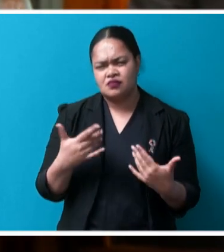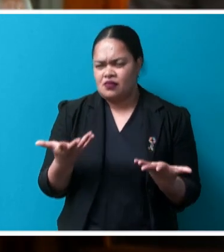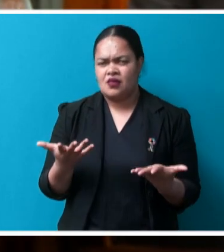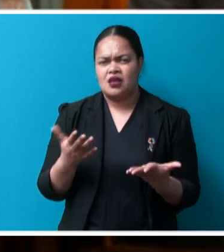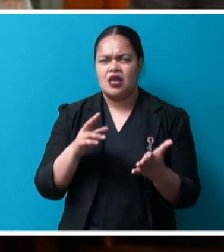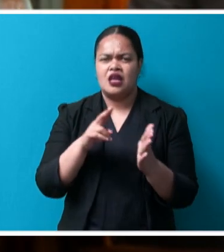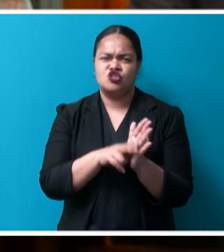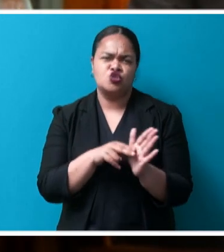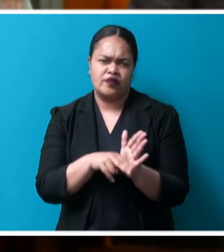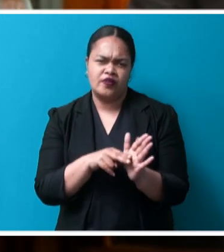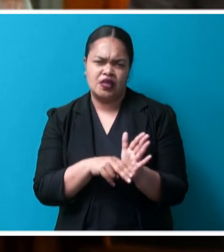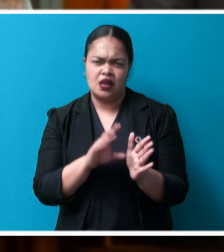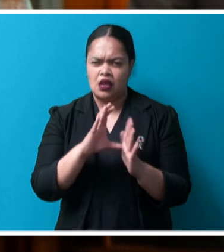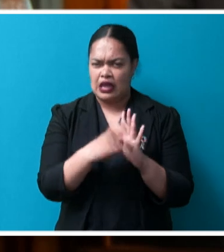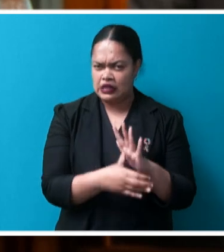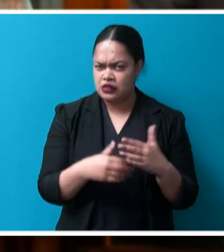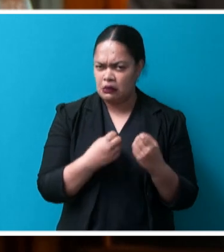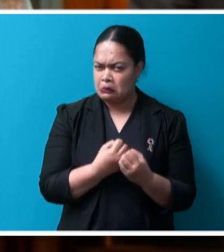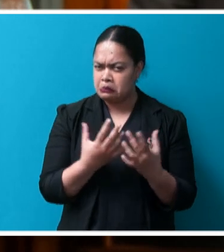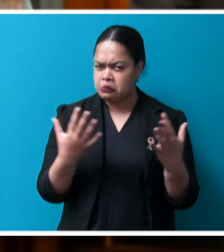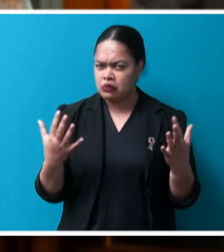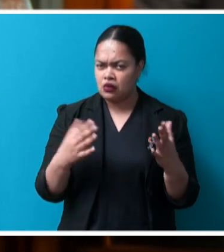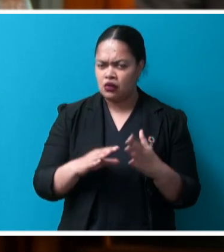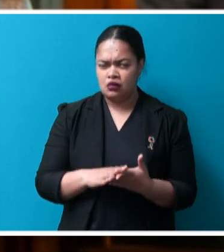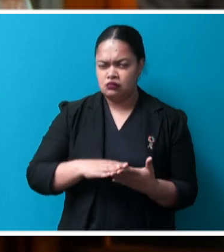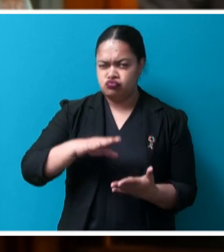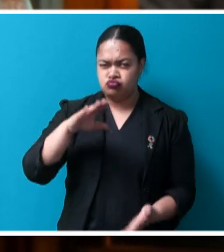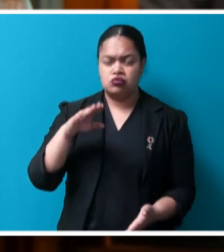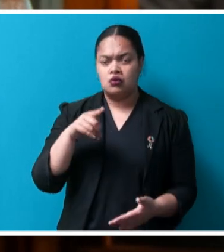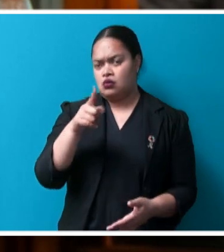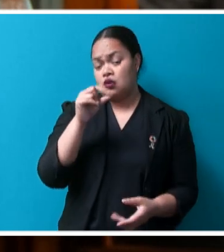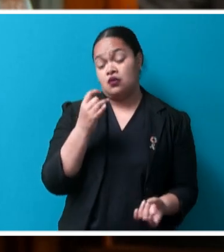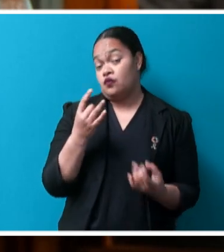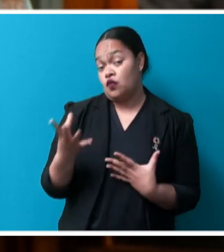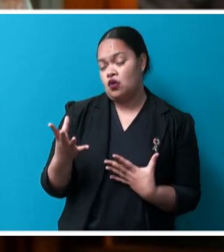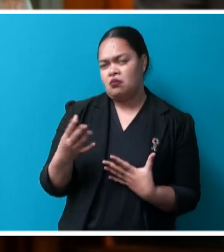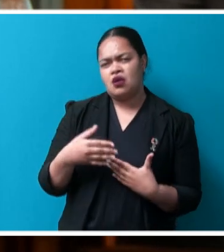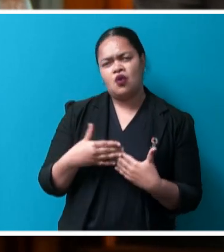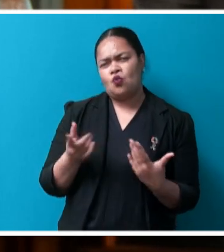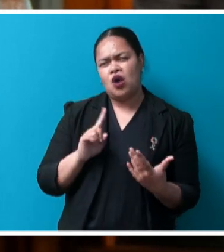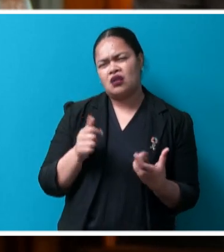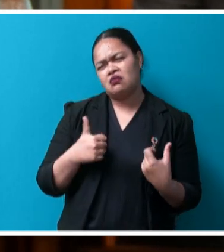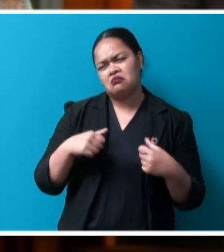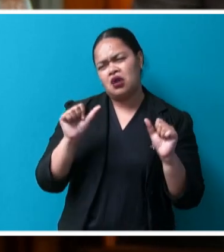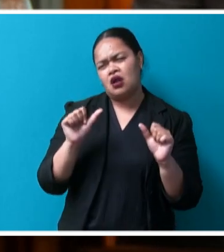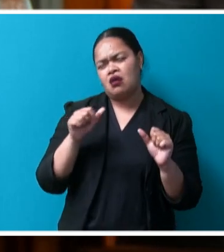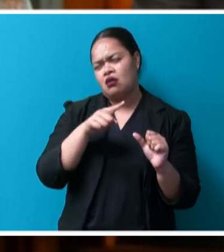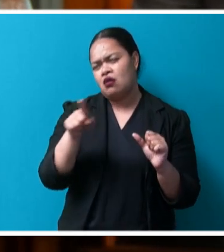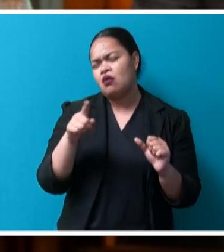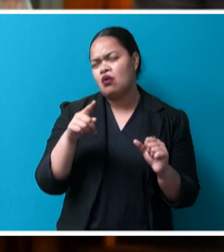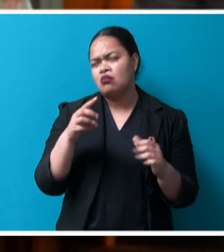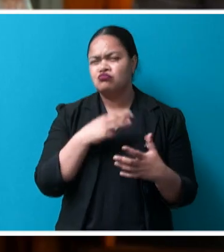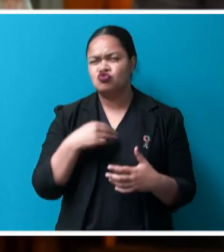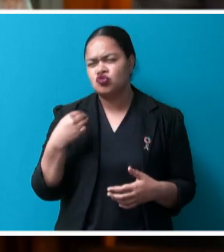HIV cases in Fiji, can the Minister inform Parliament what progress the Ministry has made towards achieving its target for